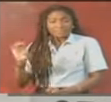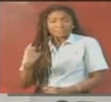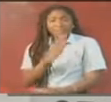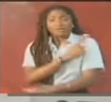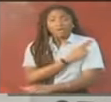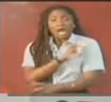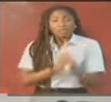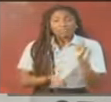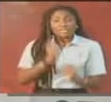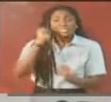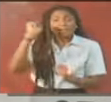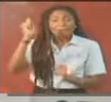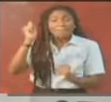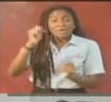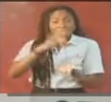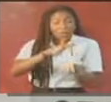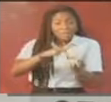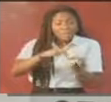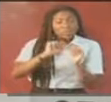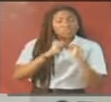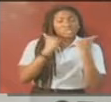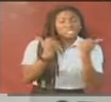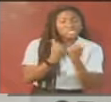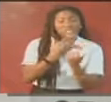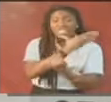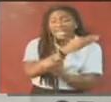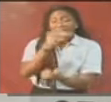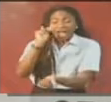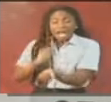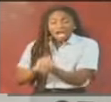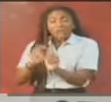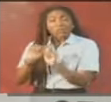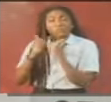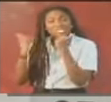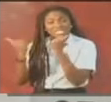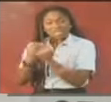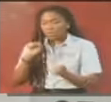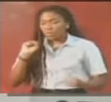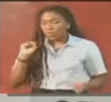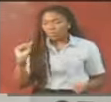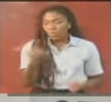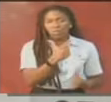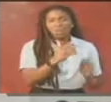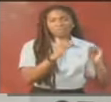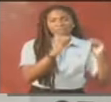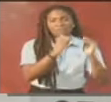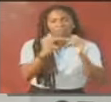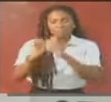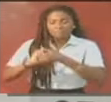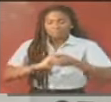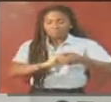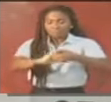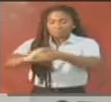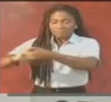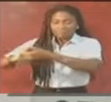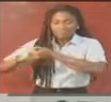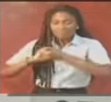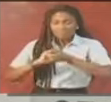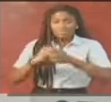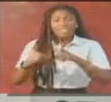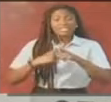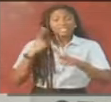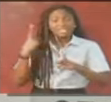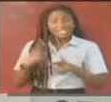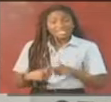the Trinidad and Tobago Registered Nurses Association, operationalized 2 mass vaccination sites at